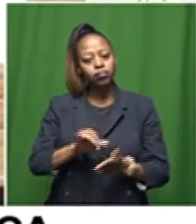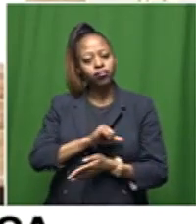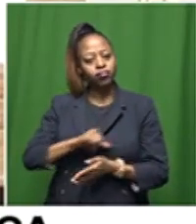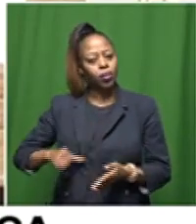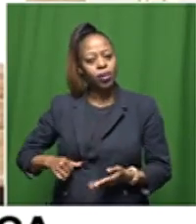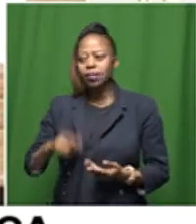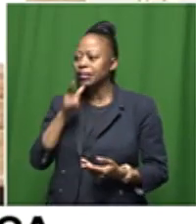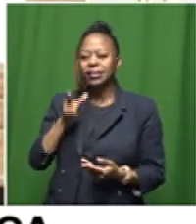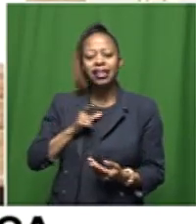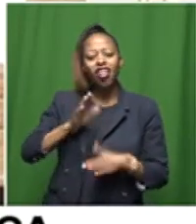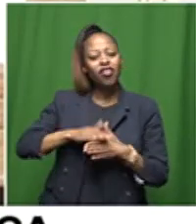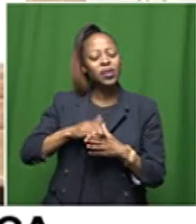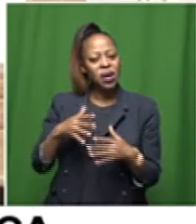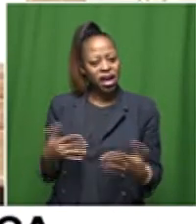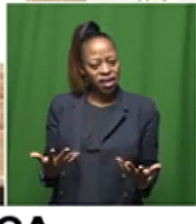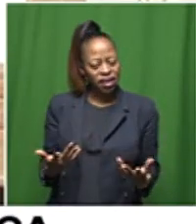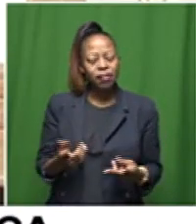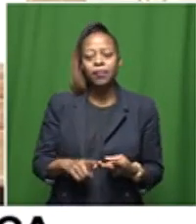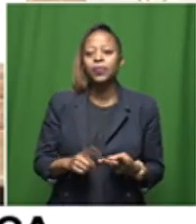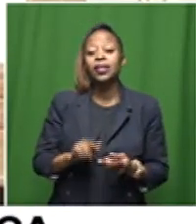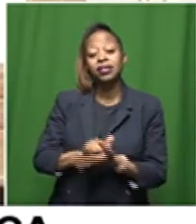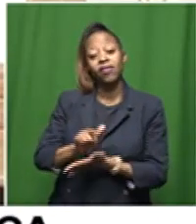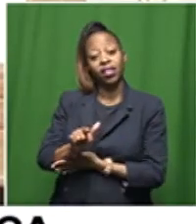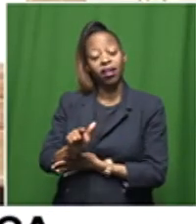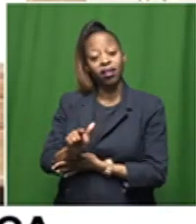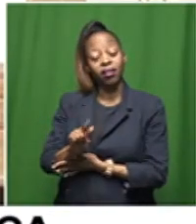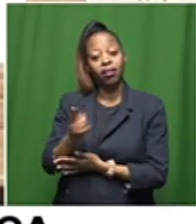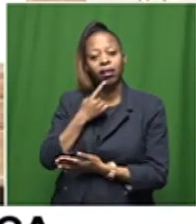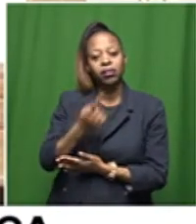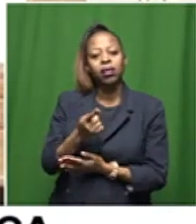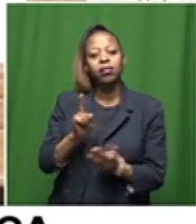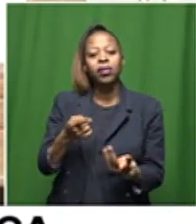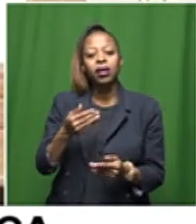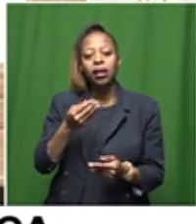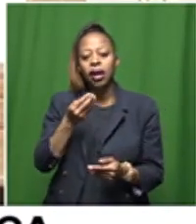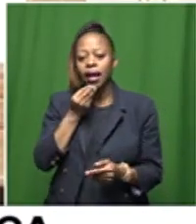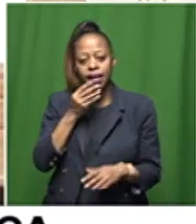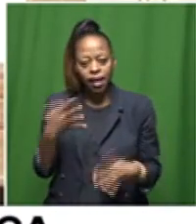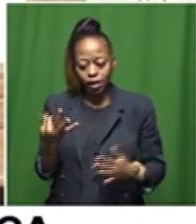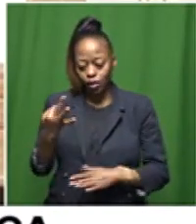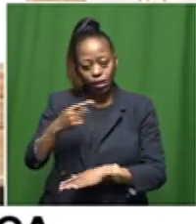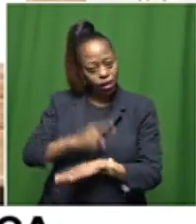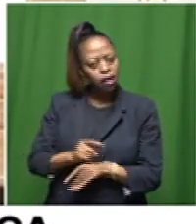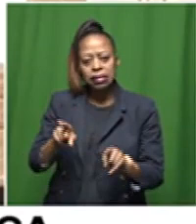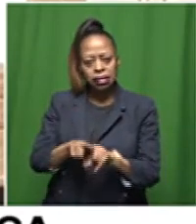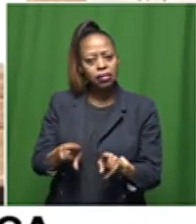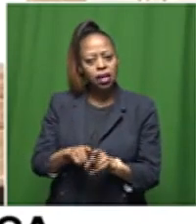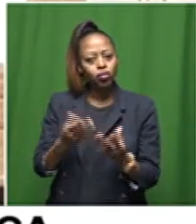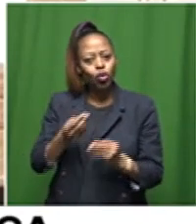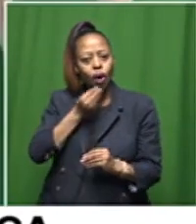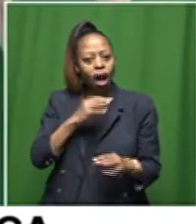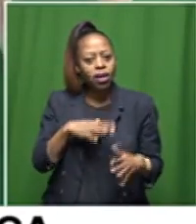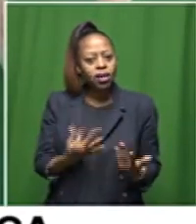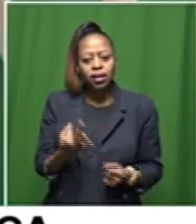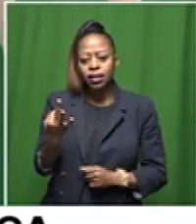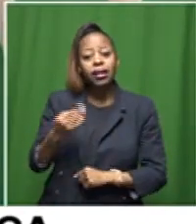why they canceled my operation. On the 17th, they said to me I must staff again for 3 days. I do the same thing. I didn't eat for